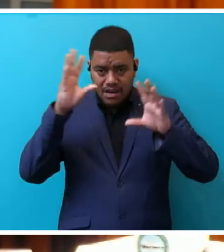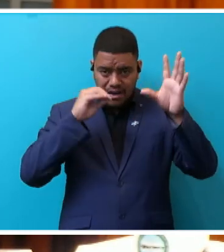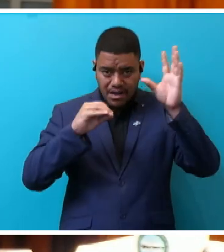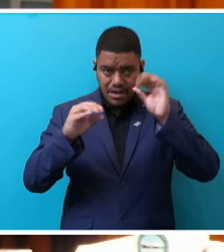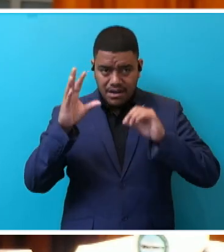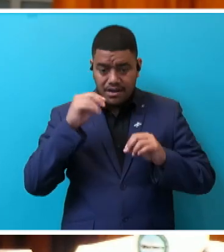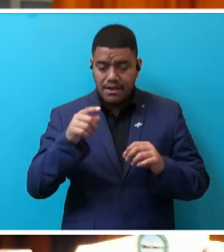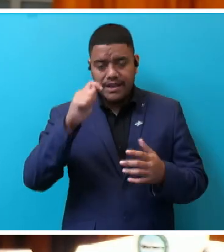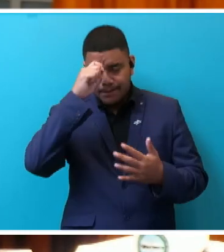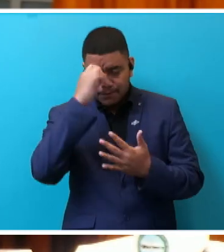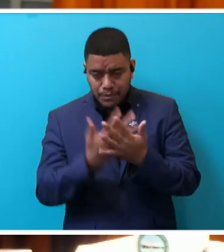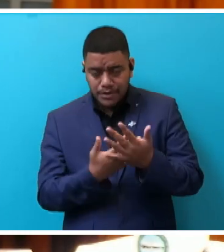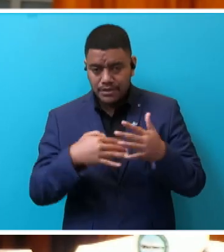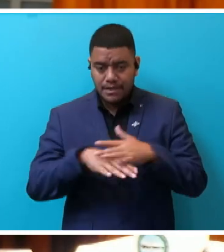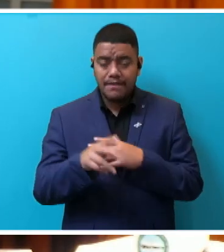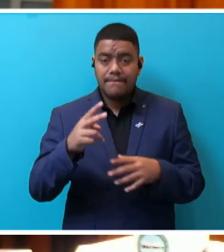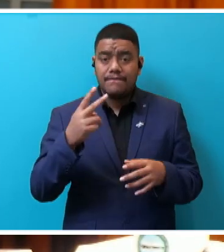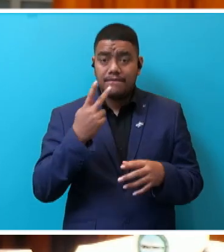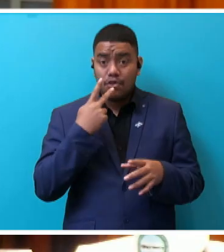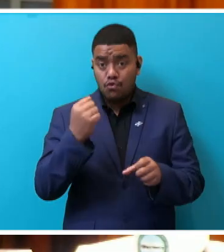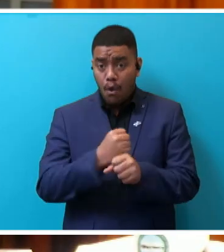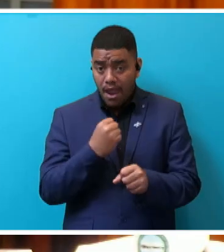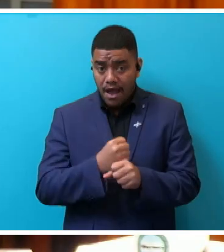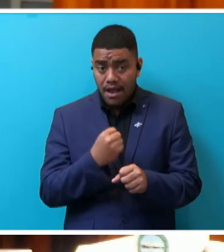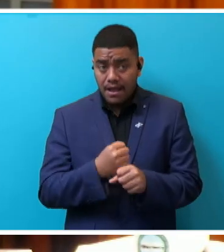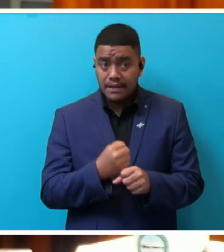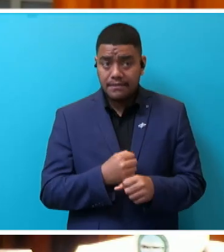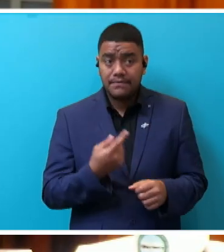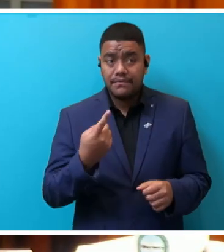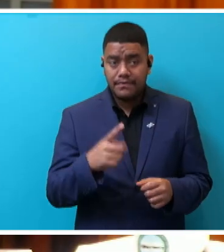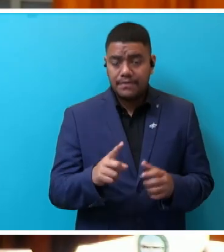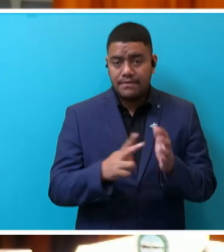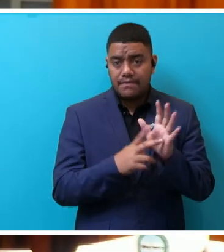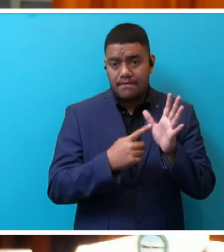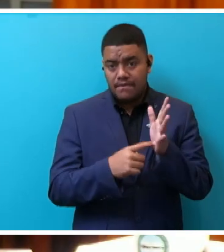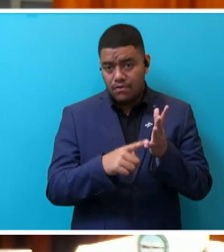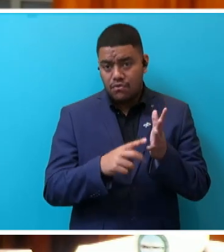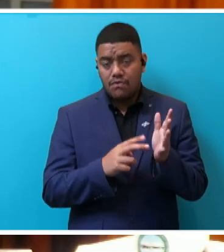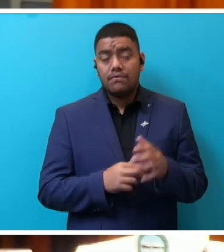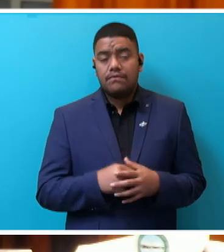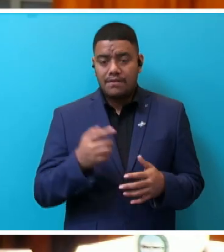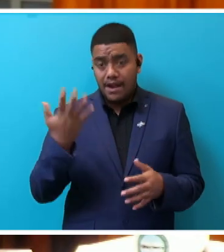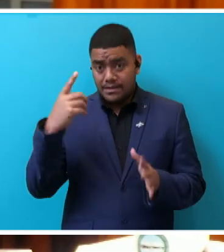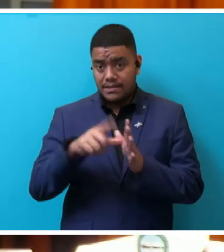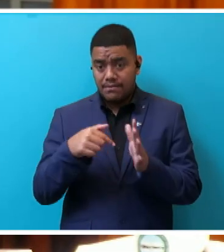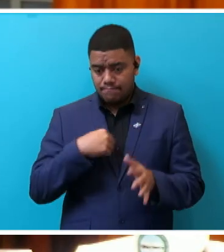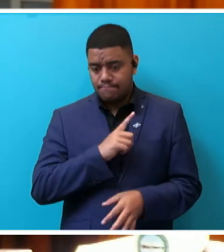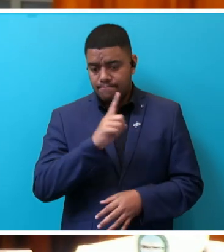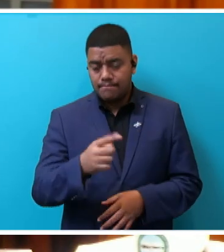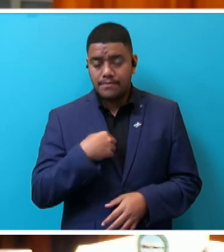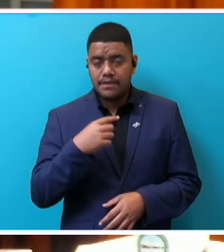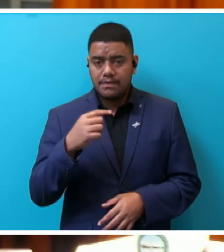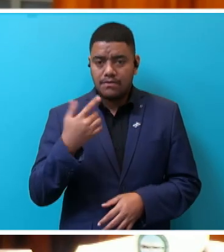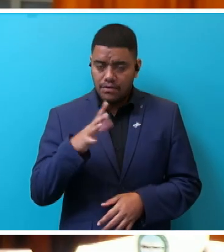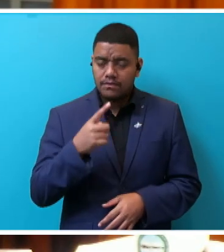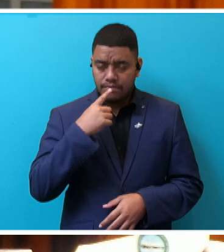of experiences in Watukola as well as in Tuwatu. I mentioned the last time I was here, and I did mention this as